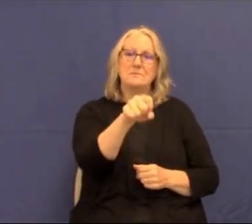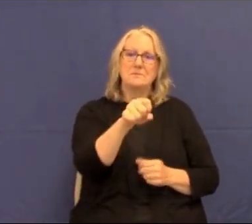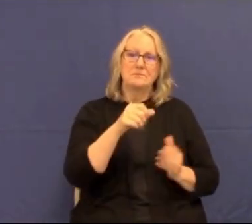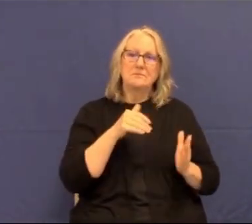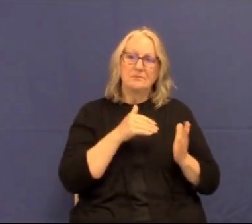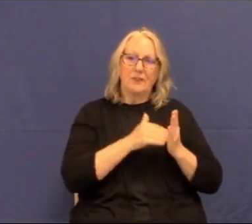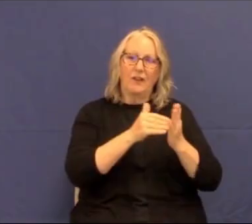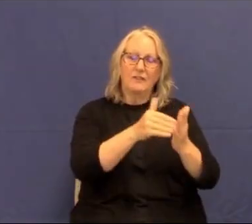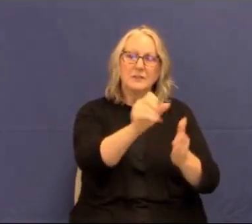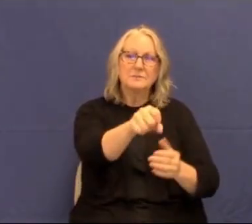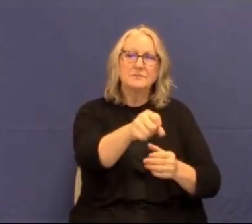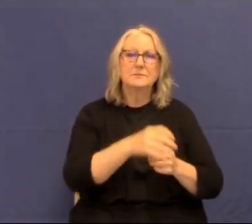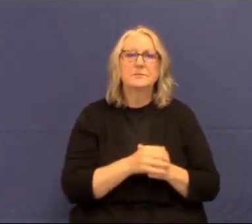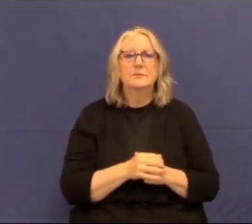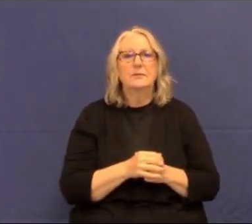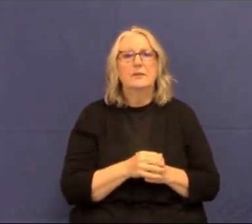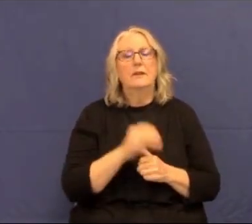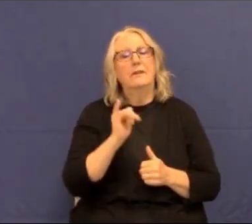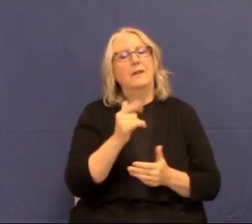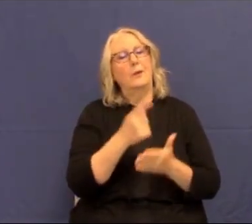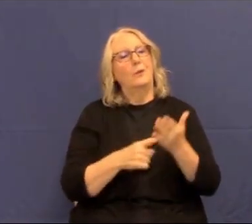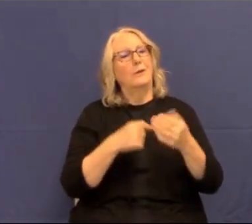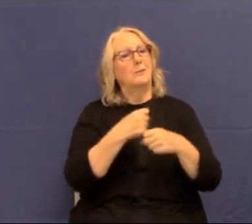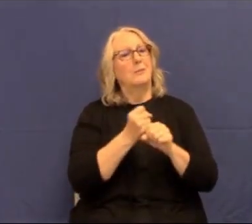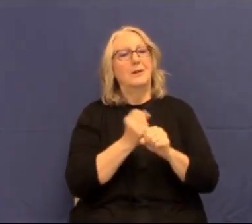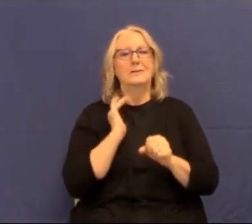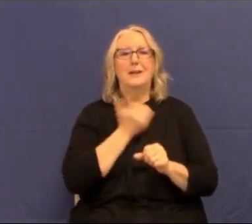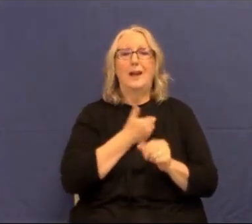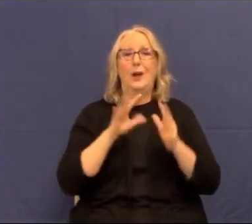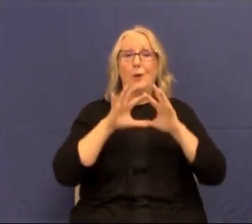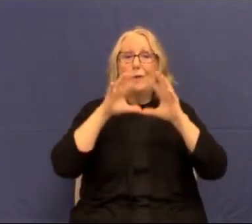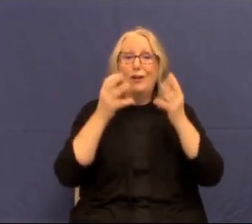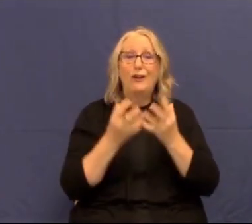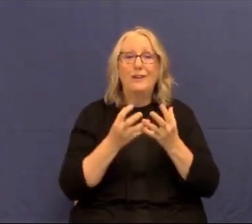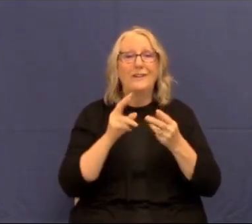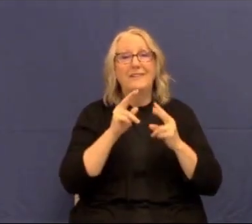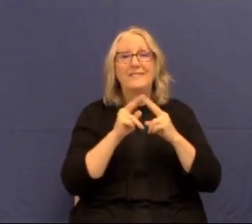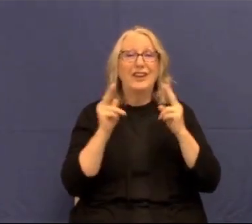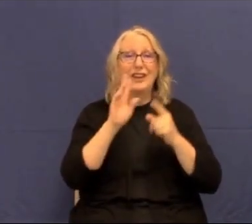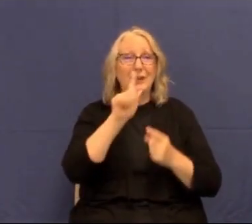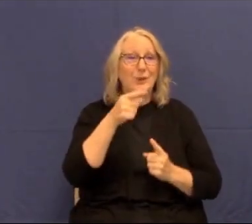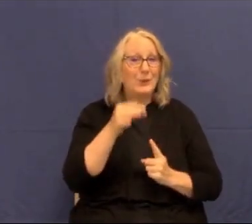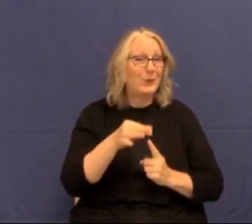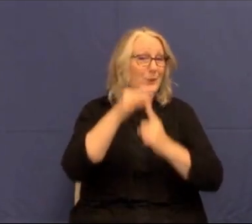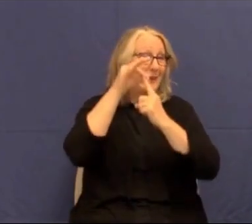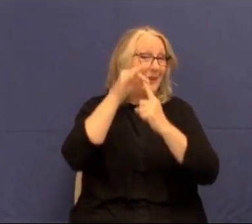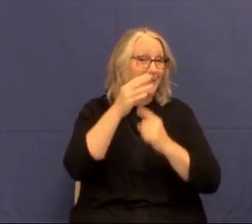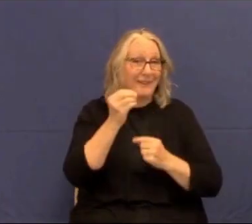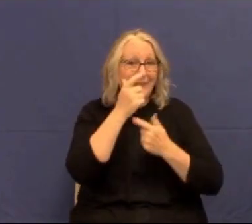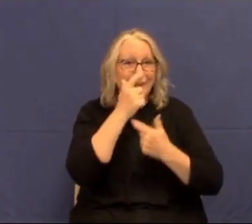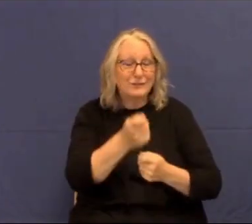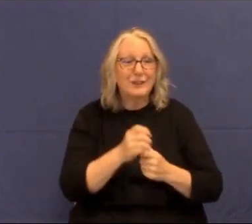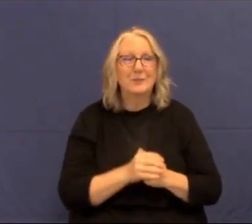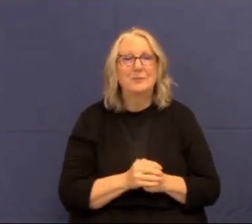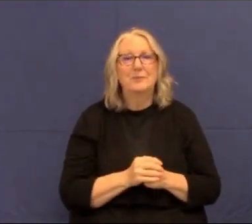Quite frequently. Yeah, I think that's what makes our world very unique and interesting.